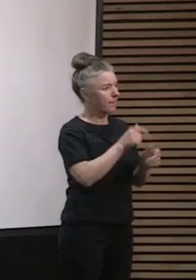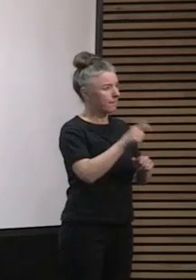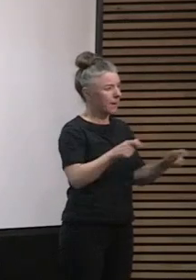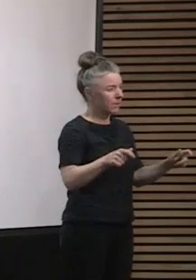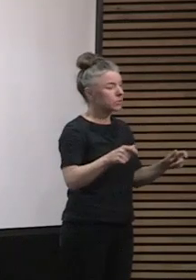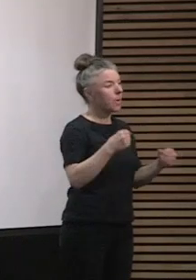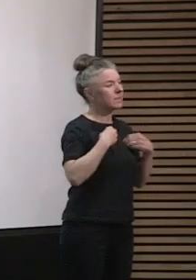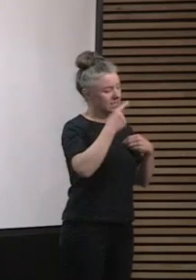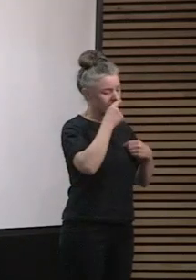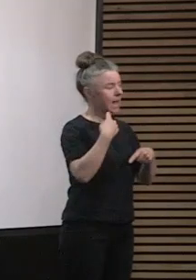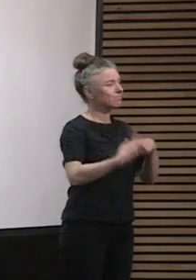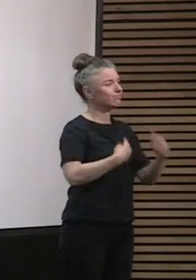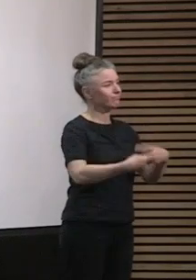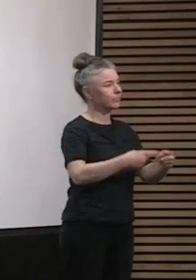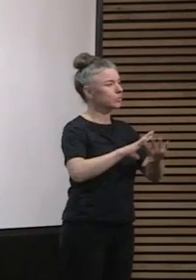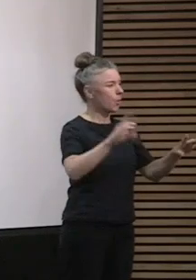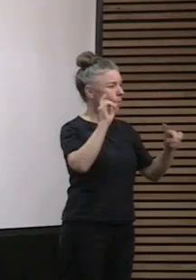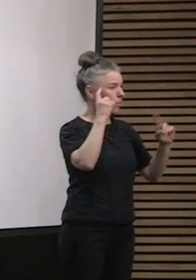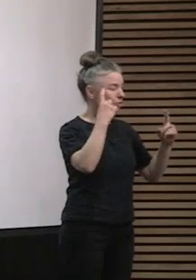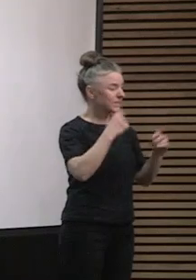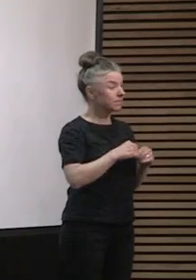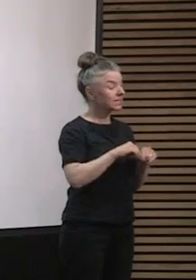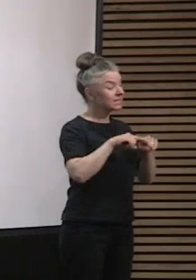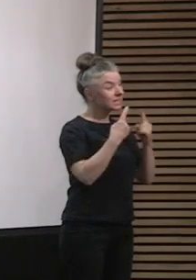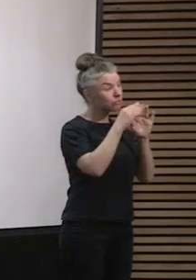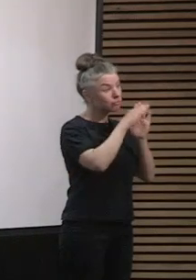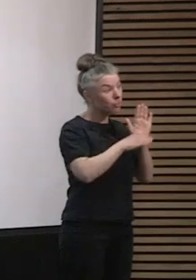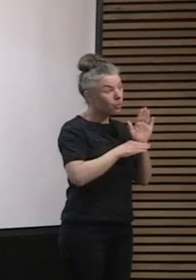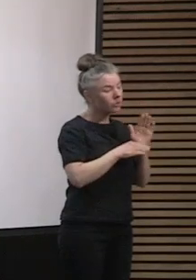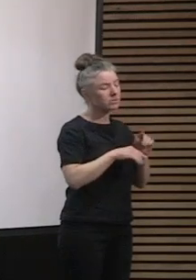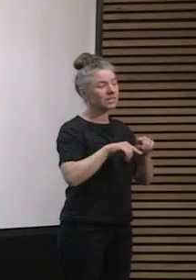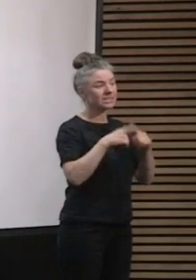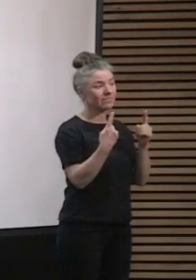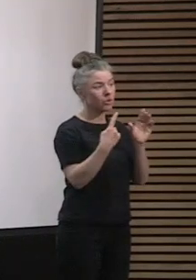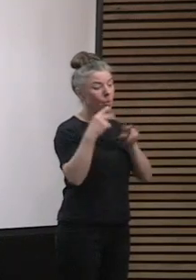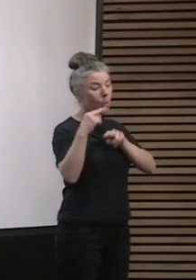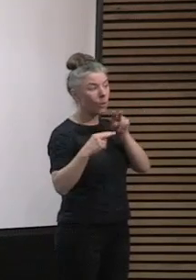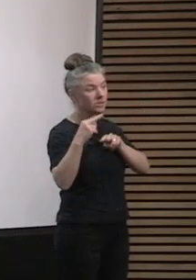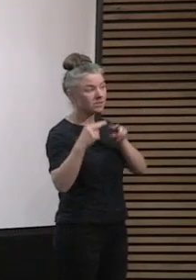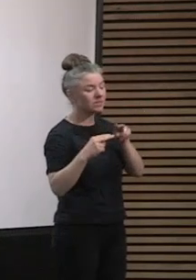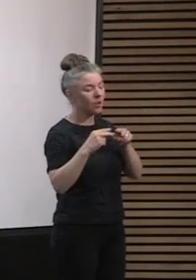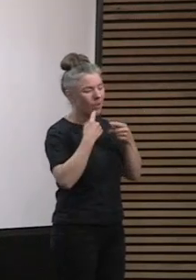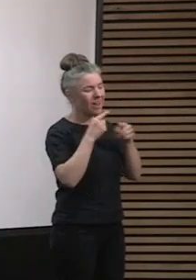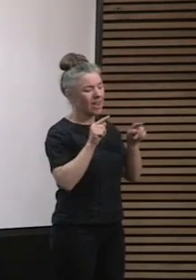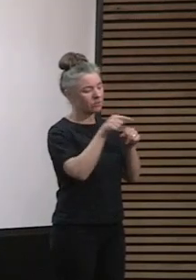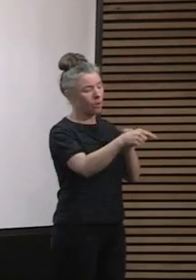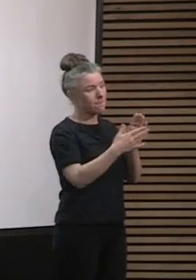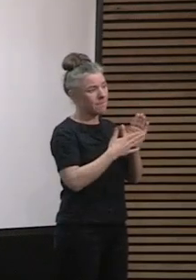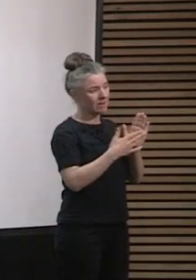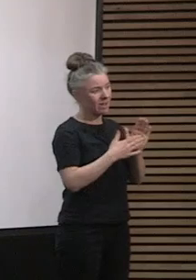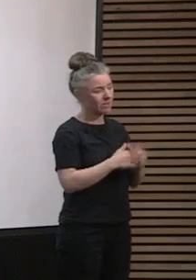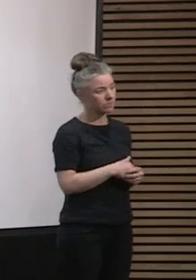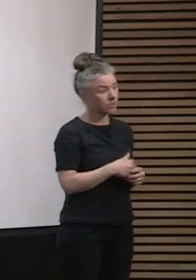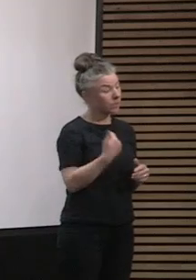time around. Details, including the specific criteria and audit activities for this, will be announced on Monday. Our